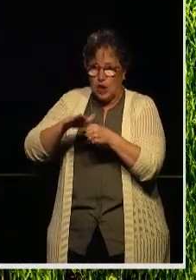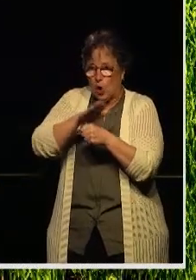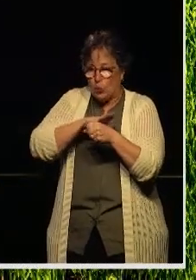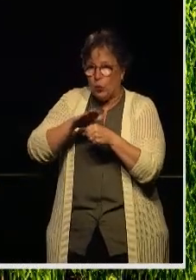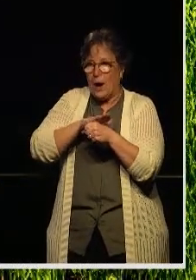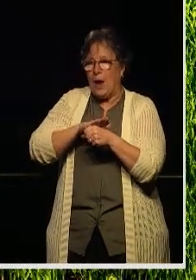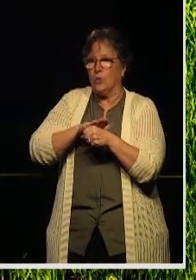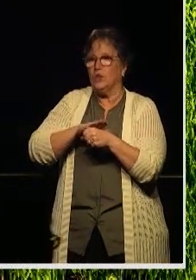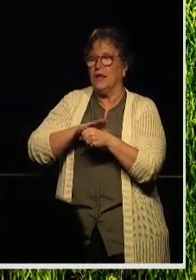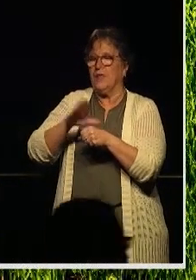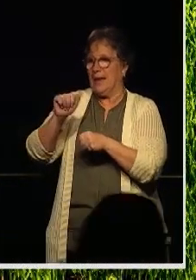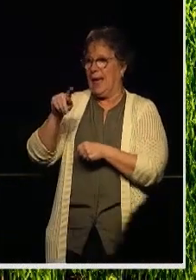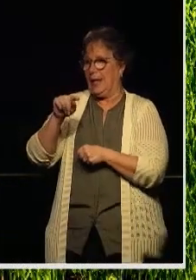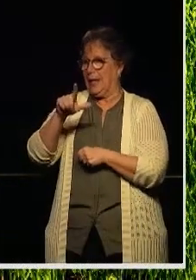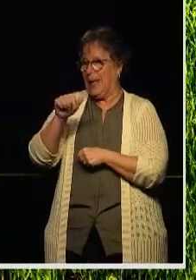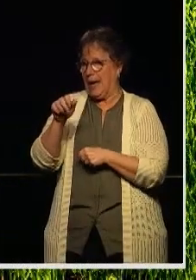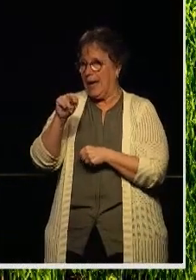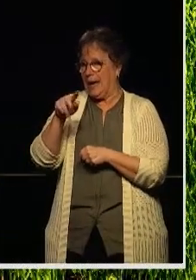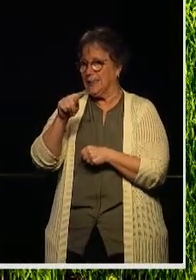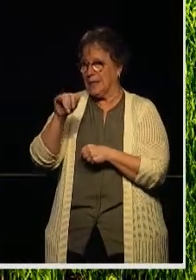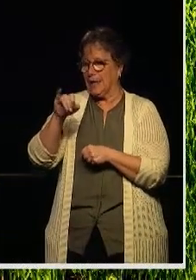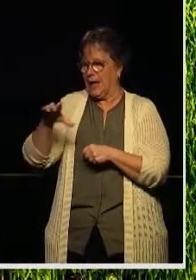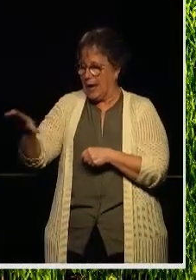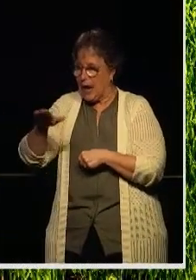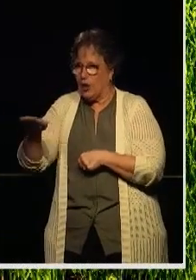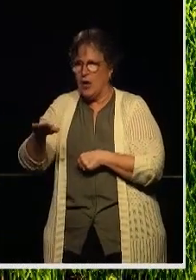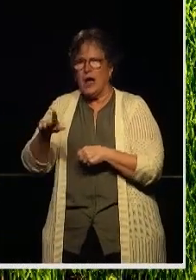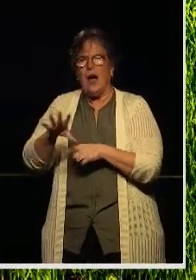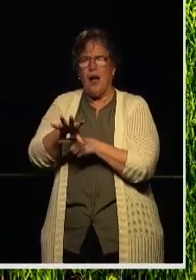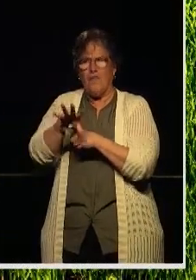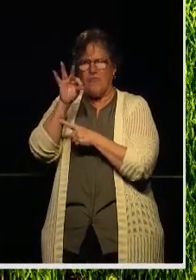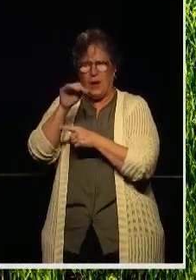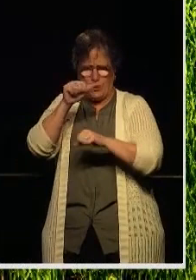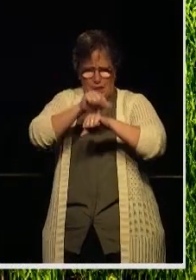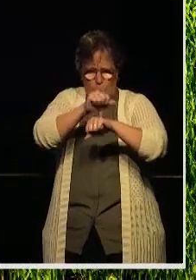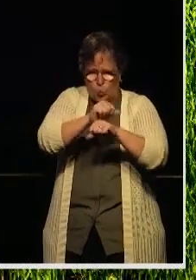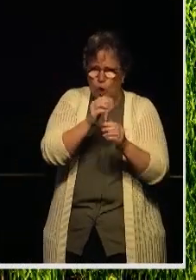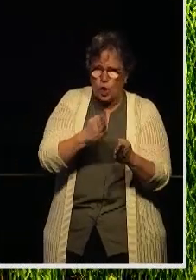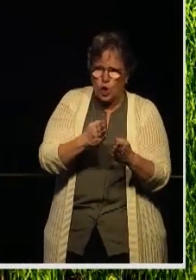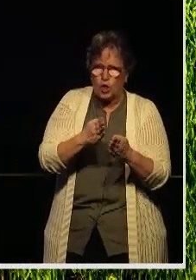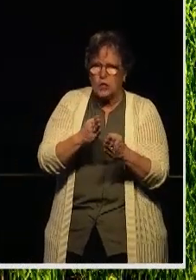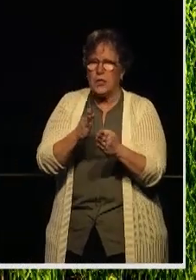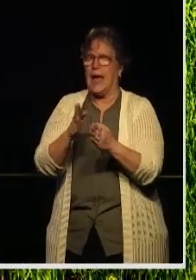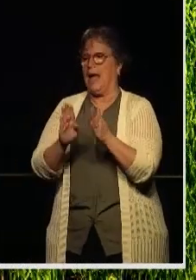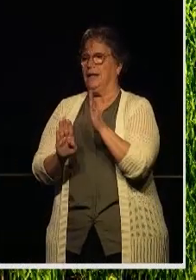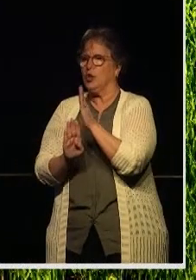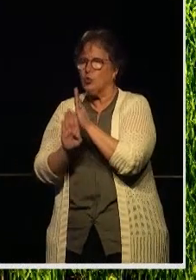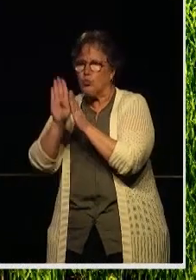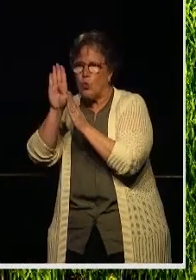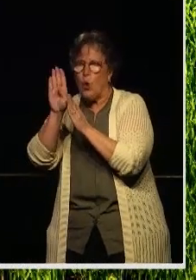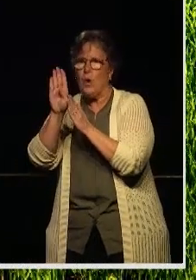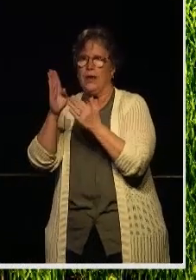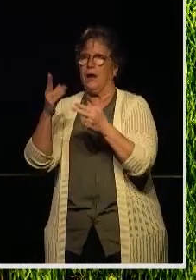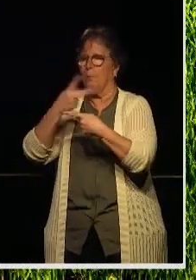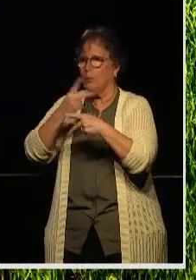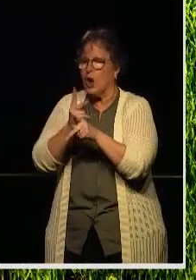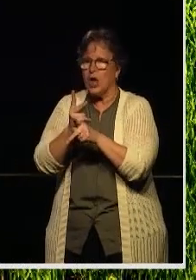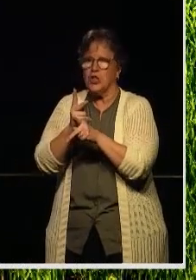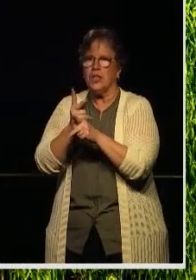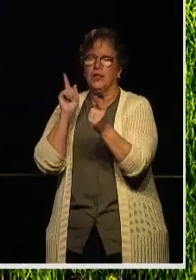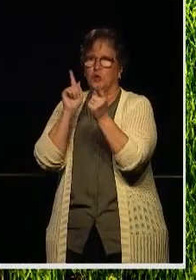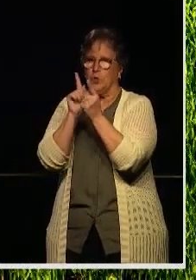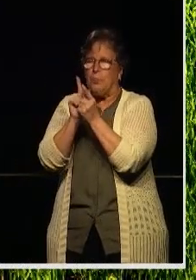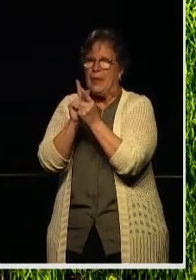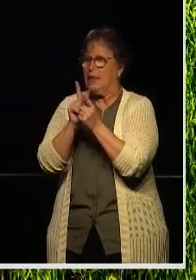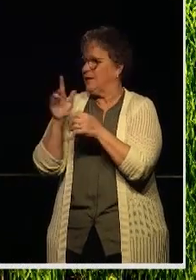that labor, proper production facilities, and growing production to meet demand were the three most common barriers preventing